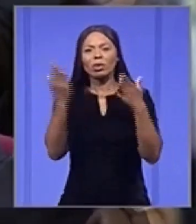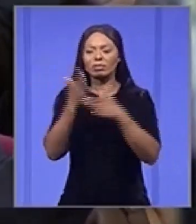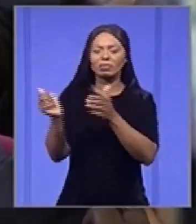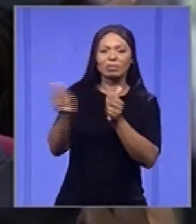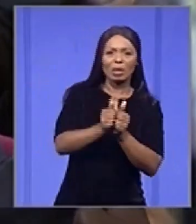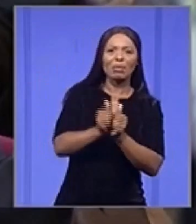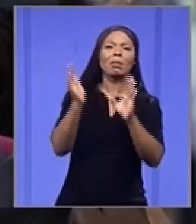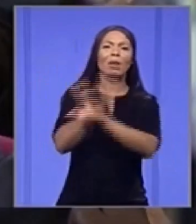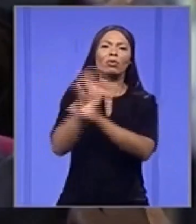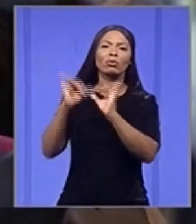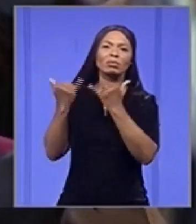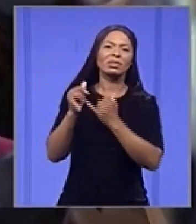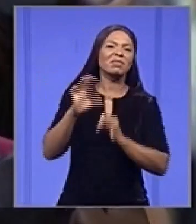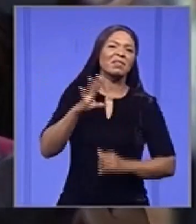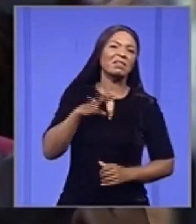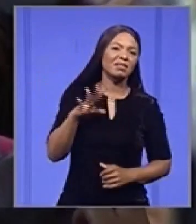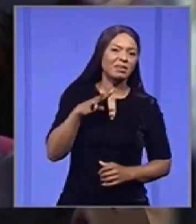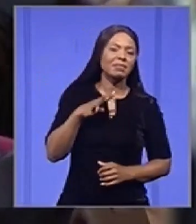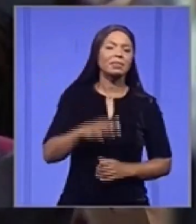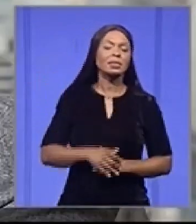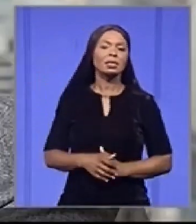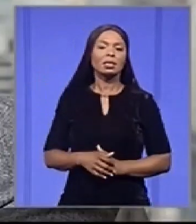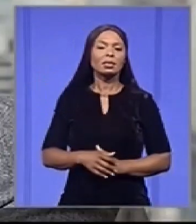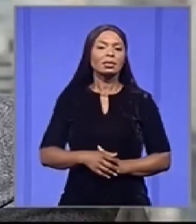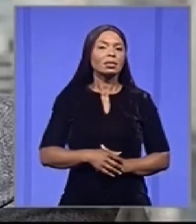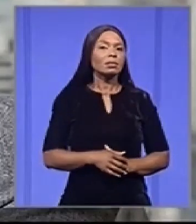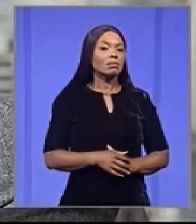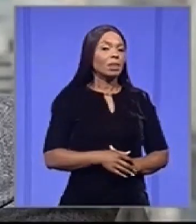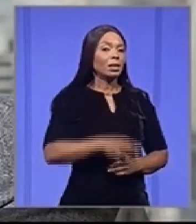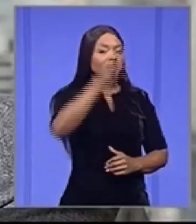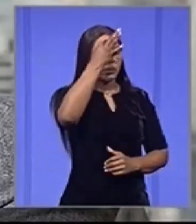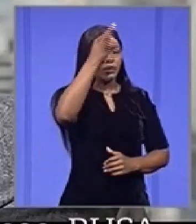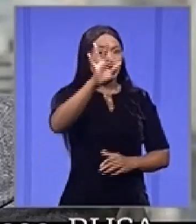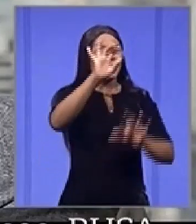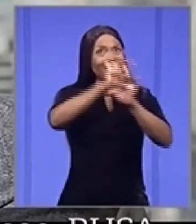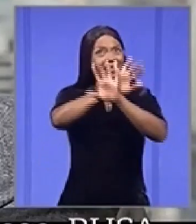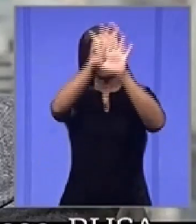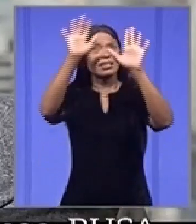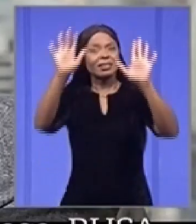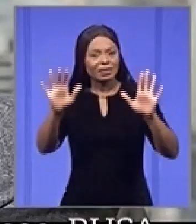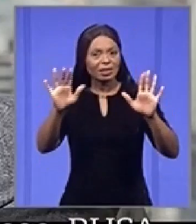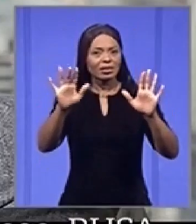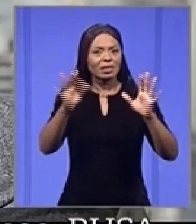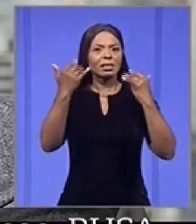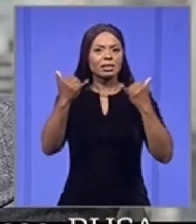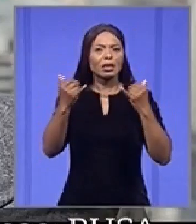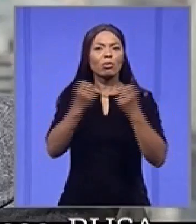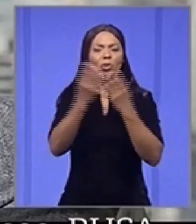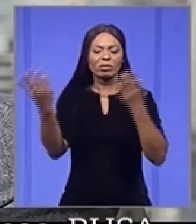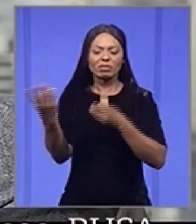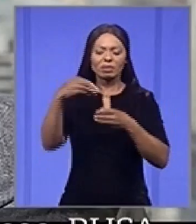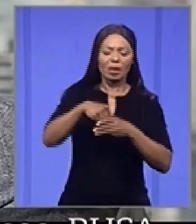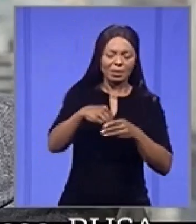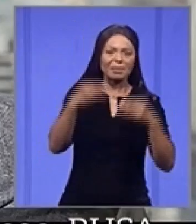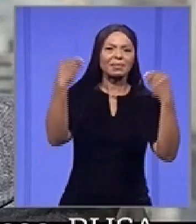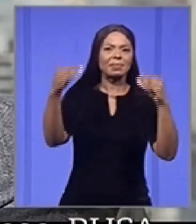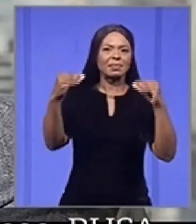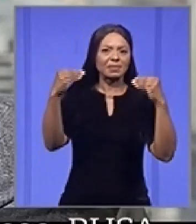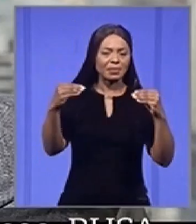a poraefete. Government needs to be absolutely clear that it will partner business in critical areas of